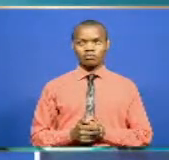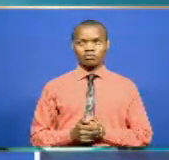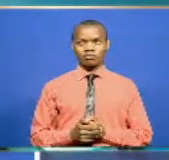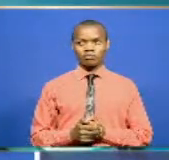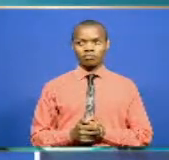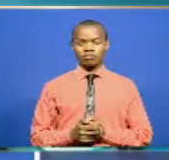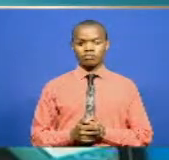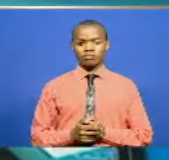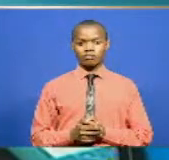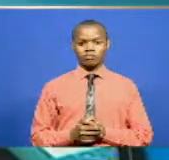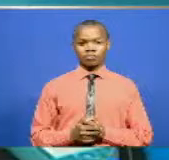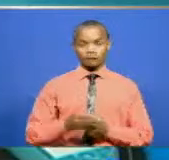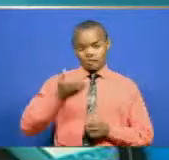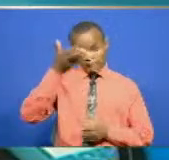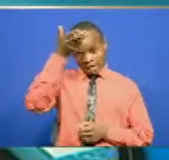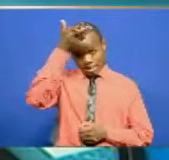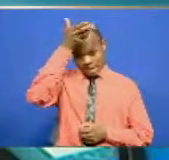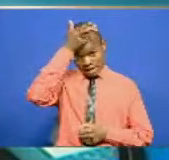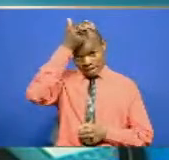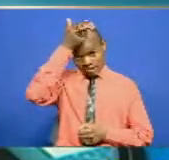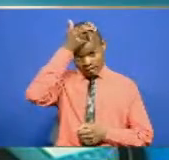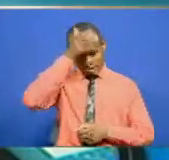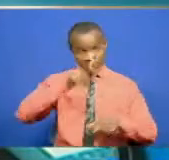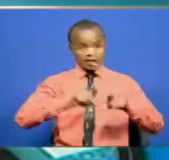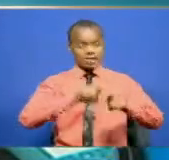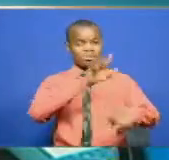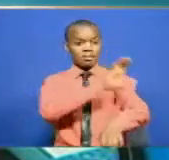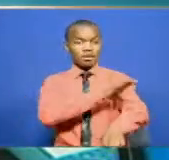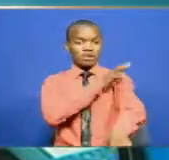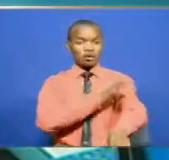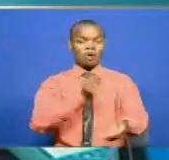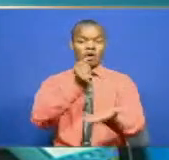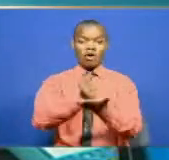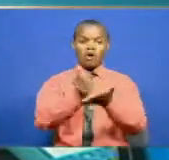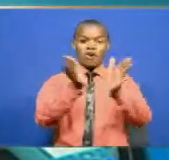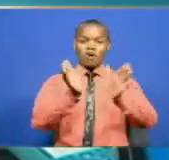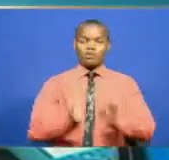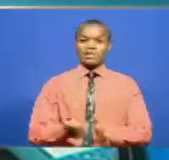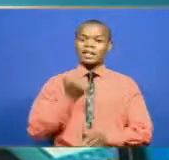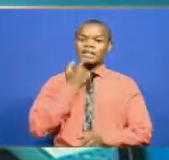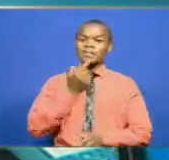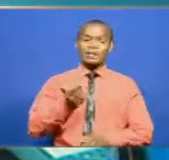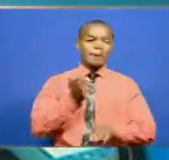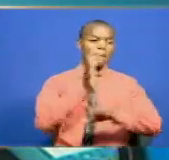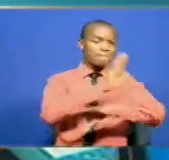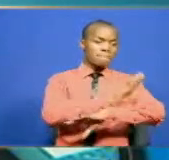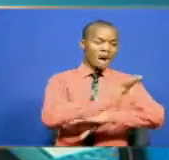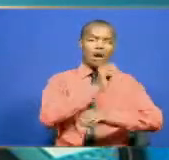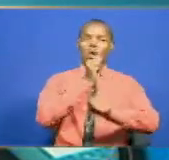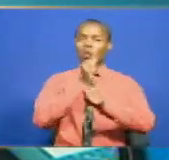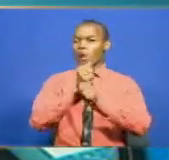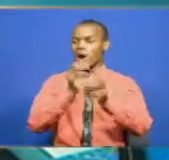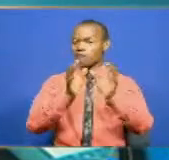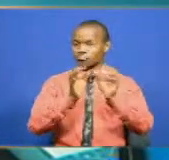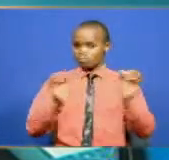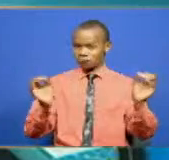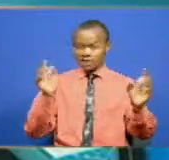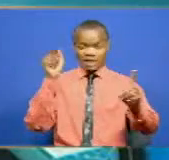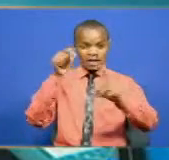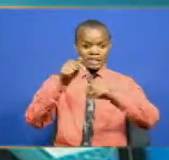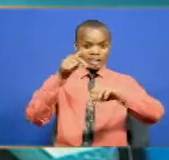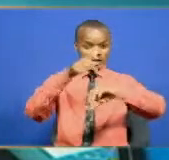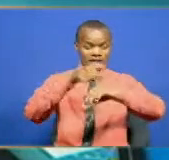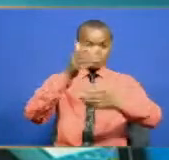And the nurses and clinical officers say they will not return to work until they are assured of their